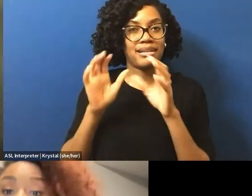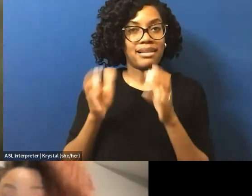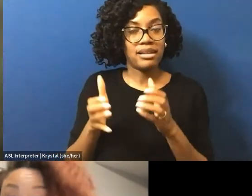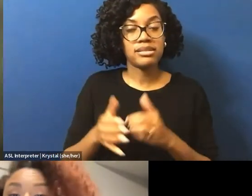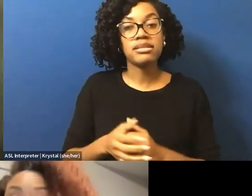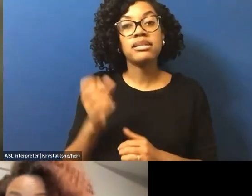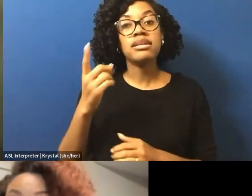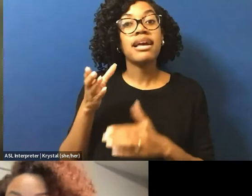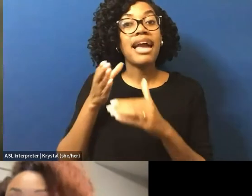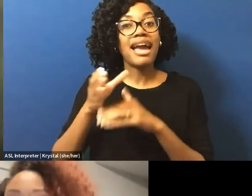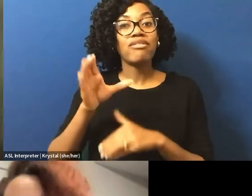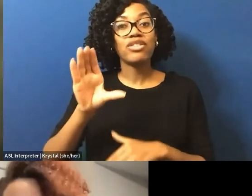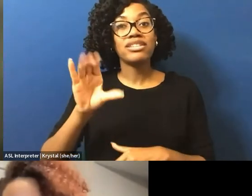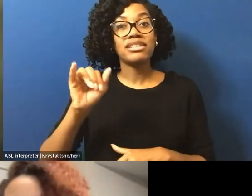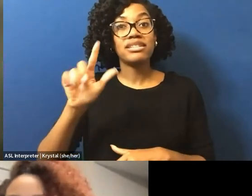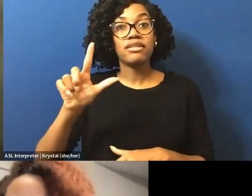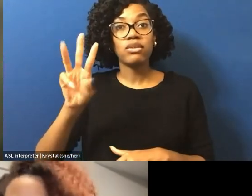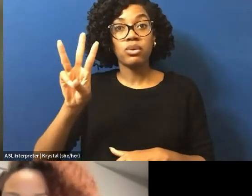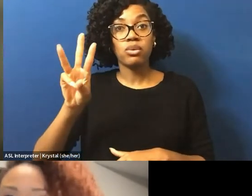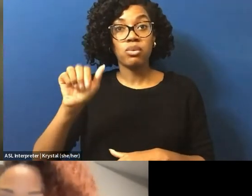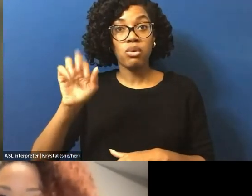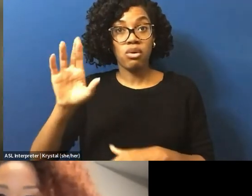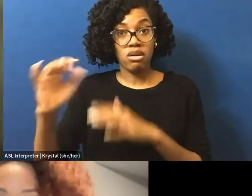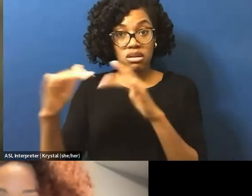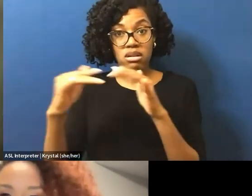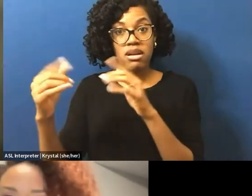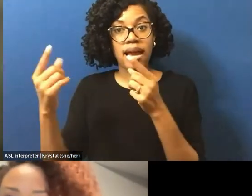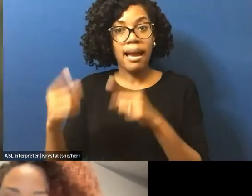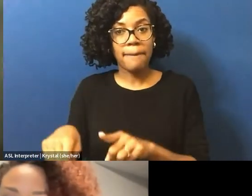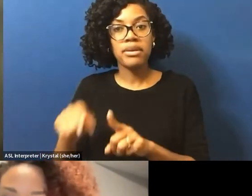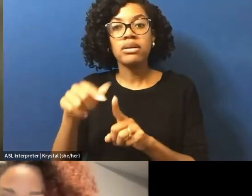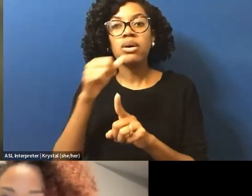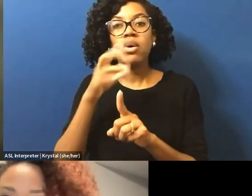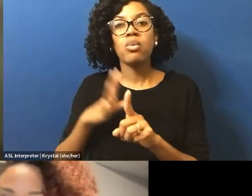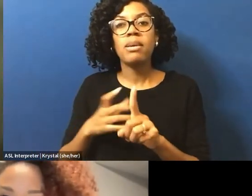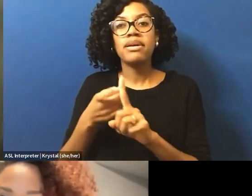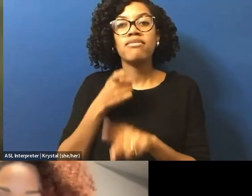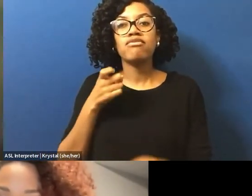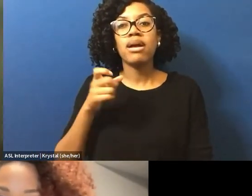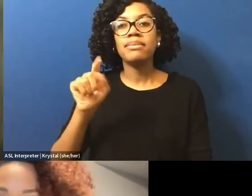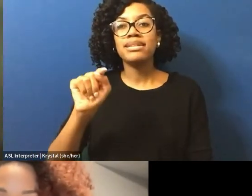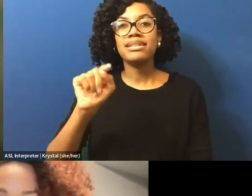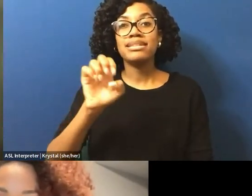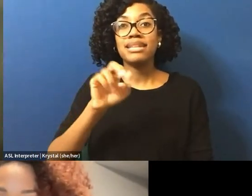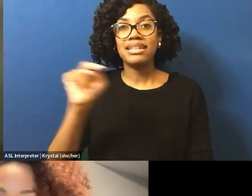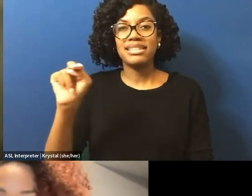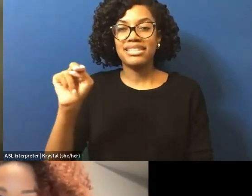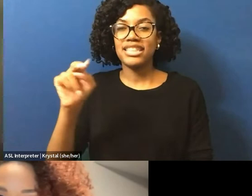when a woman from Cali House from Rutherford County, Tennessee, not too far actually from where I grew up,